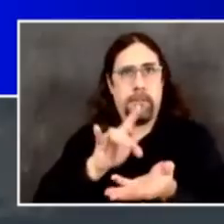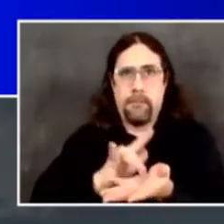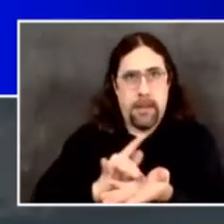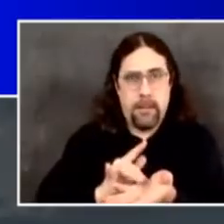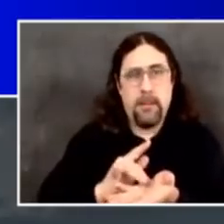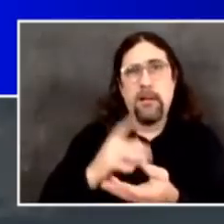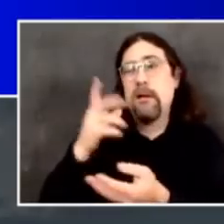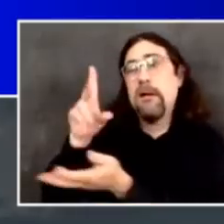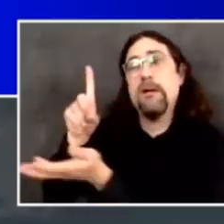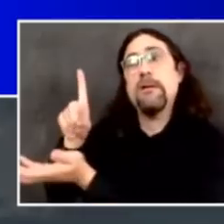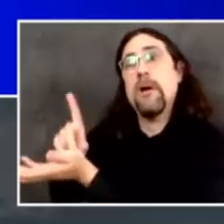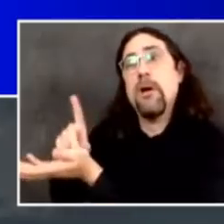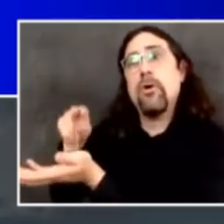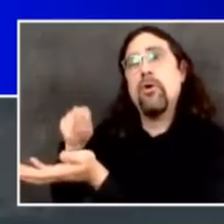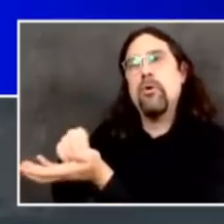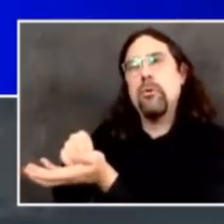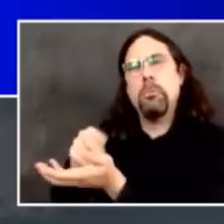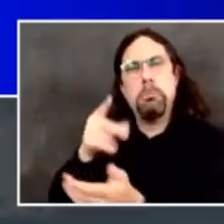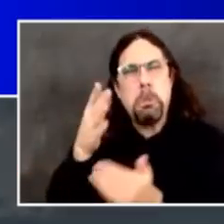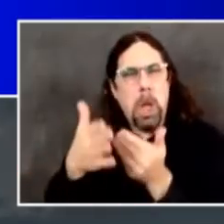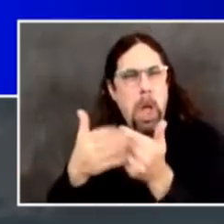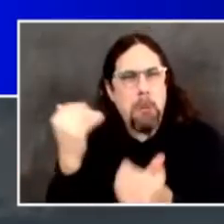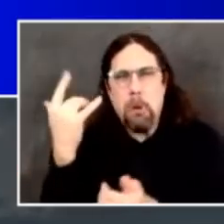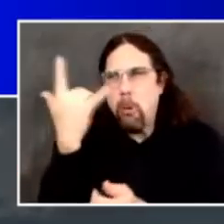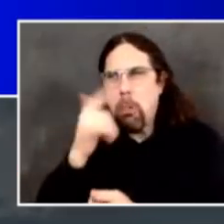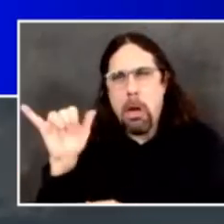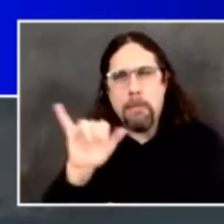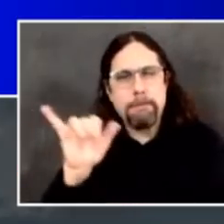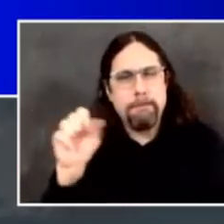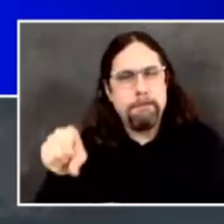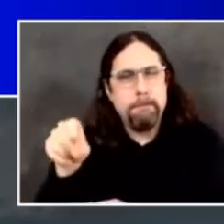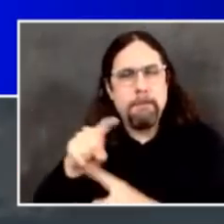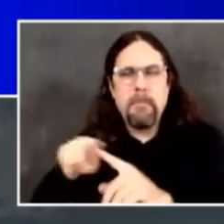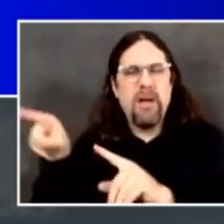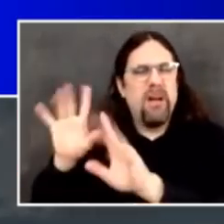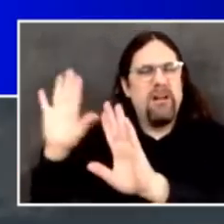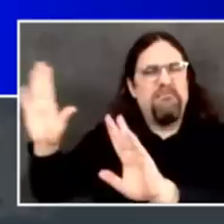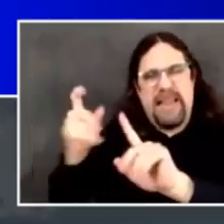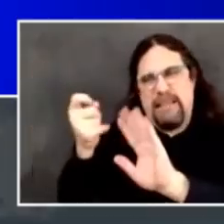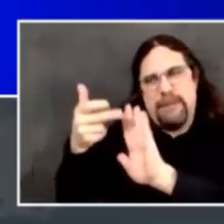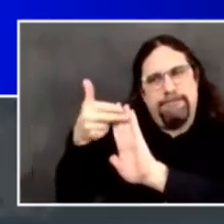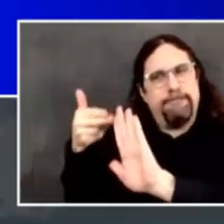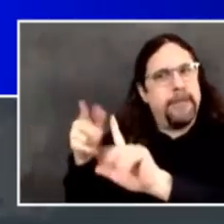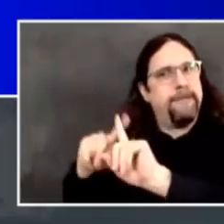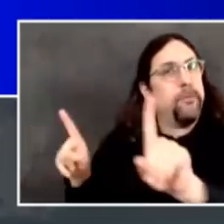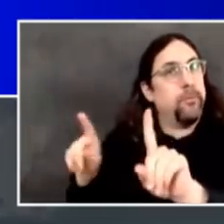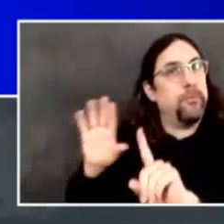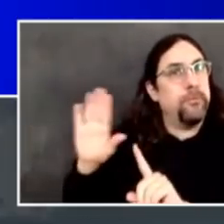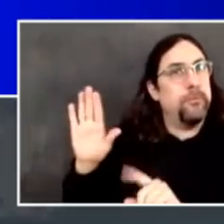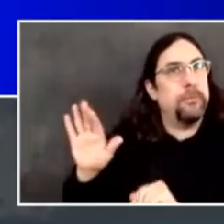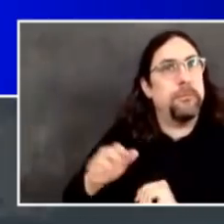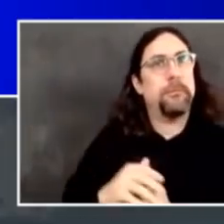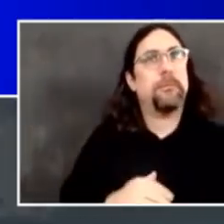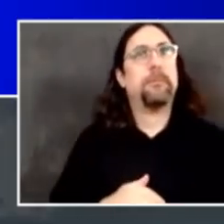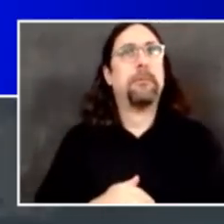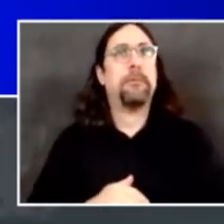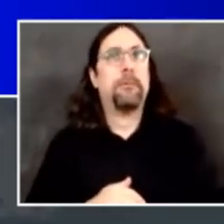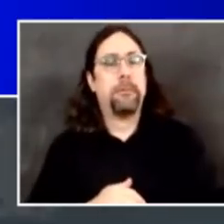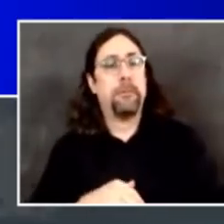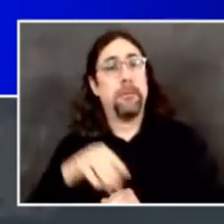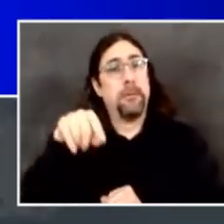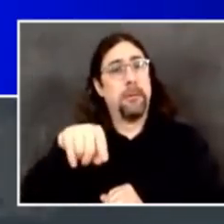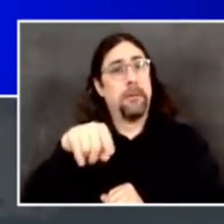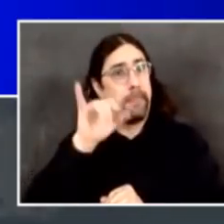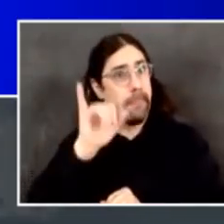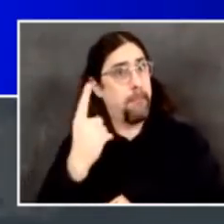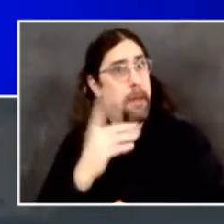keep using it so long as it stays dry. If it's dry, the integrity of it holds and it performs the protective function. If